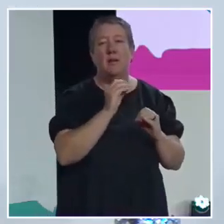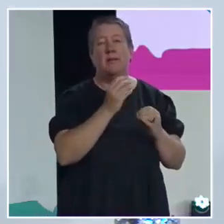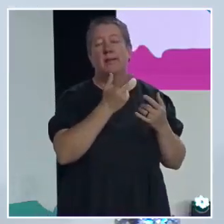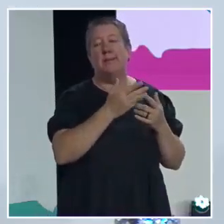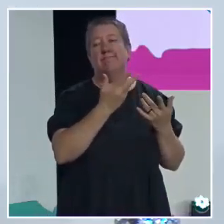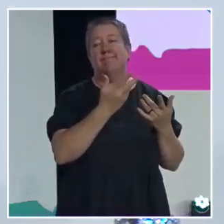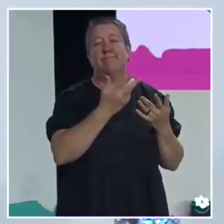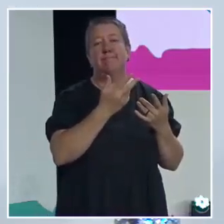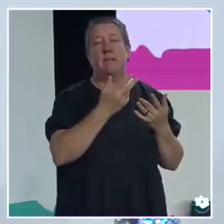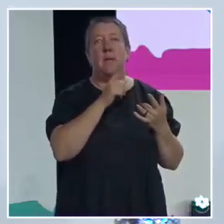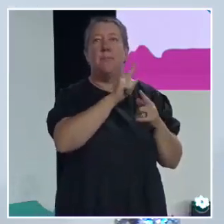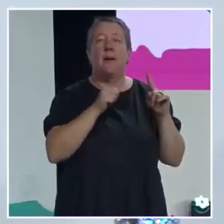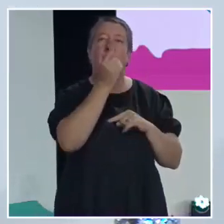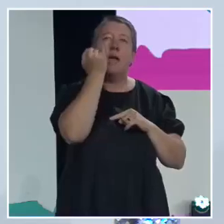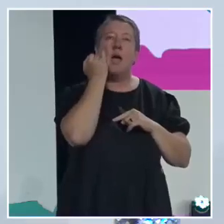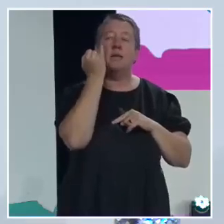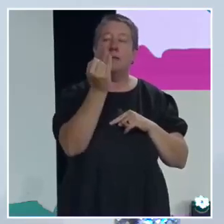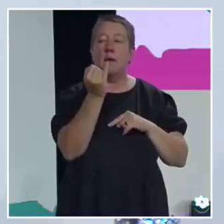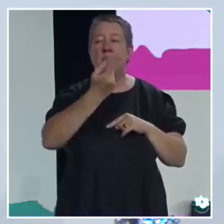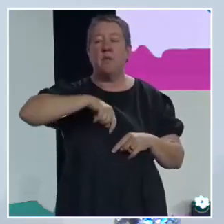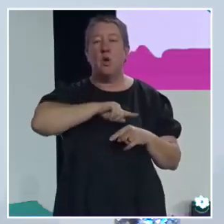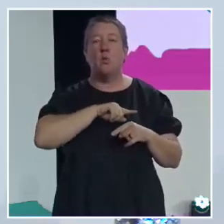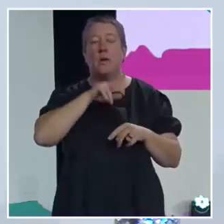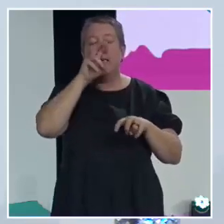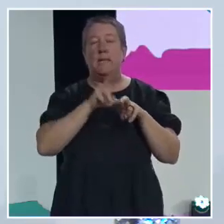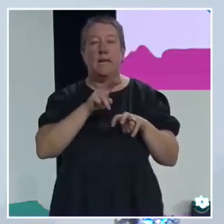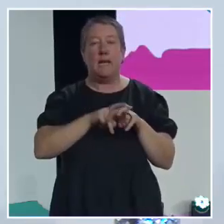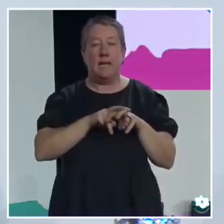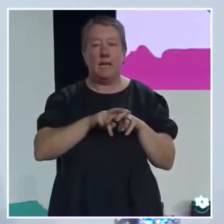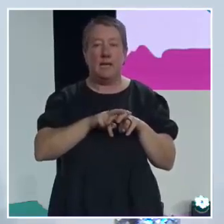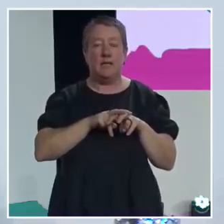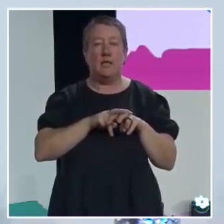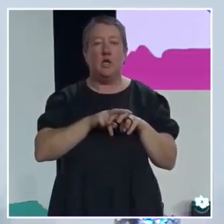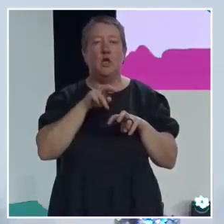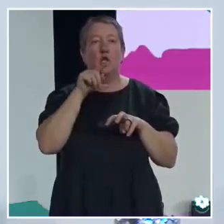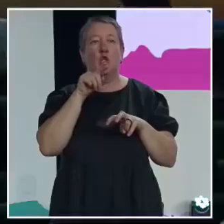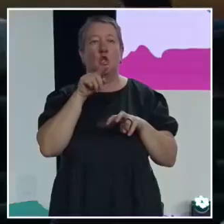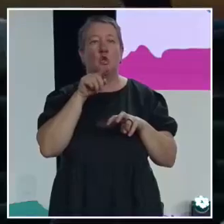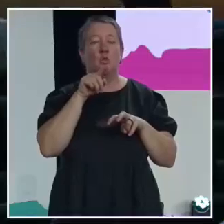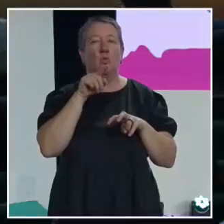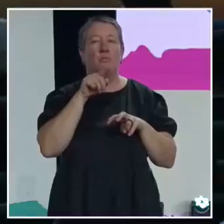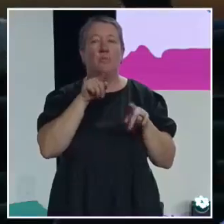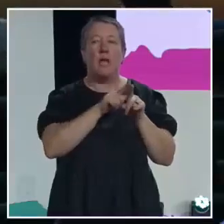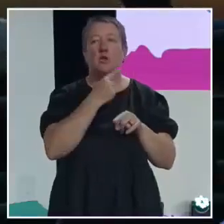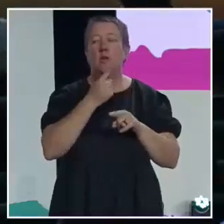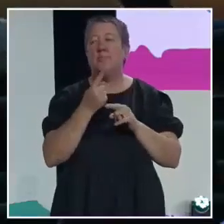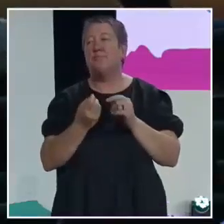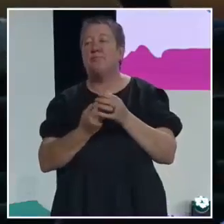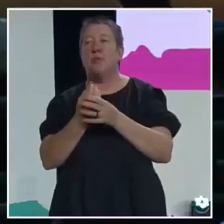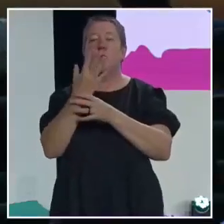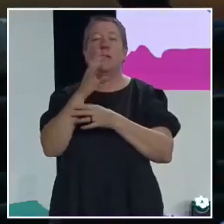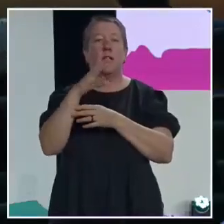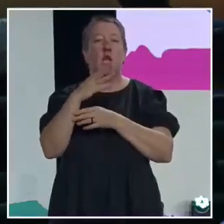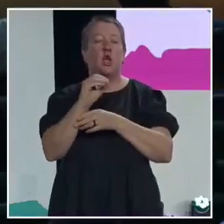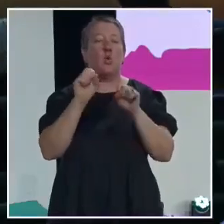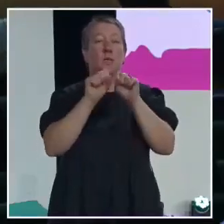growth. But that idea that actually we need to also create, you mentioned an ecosystem, Didi. Public banks on their